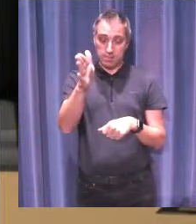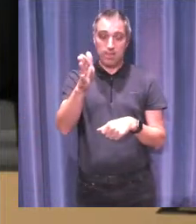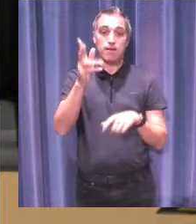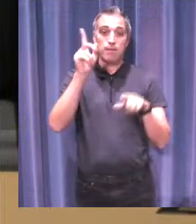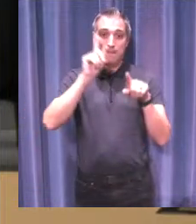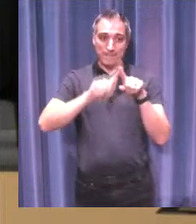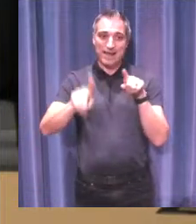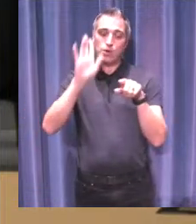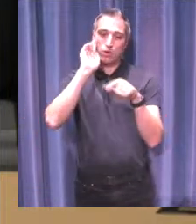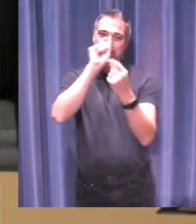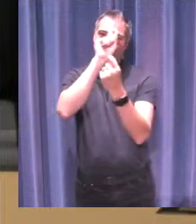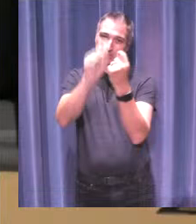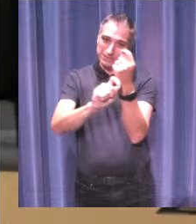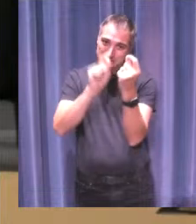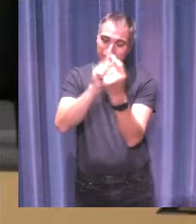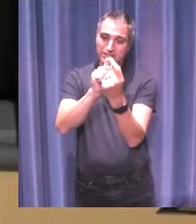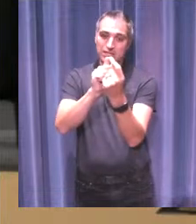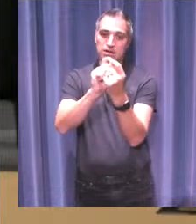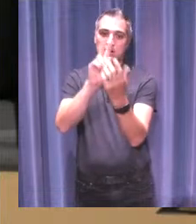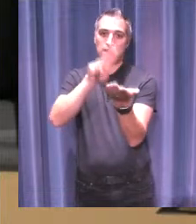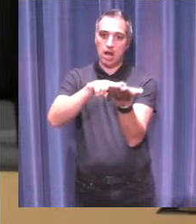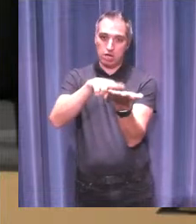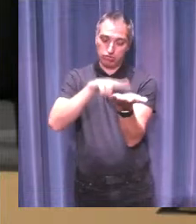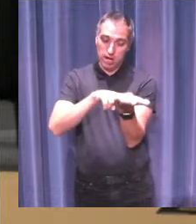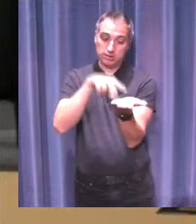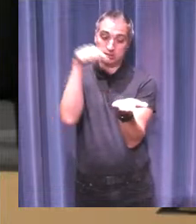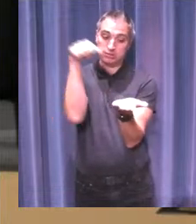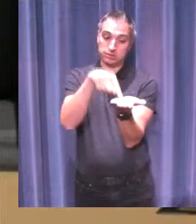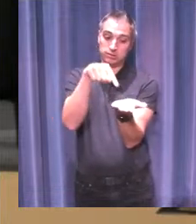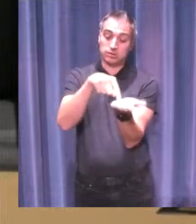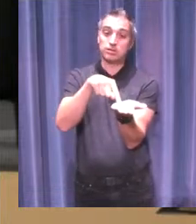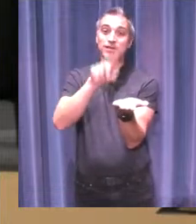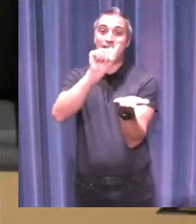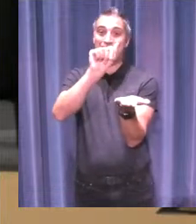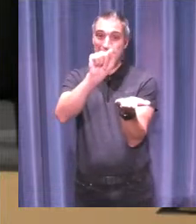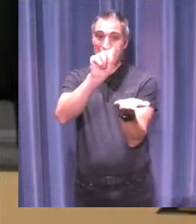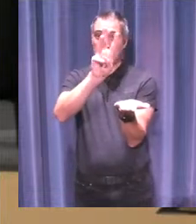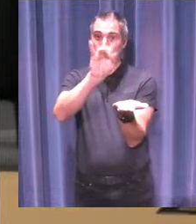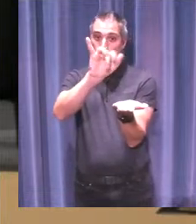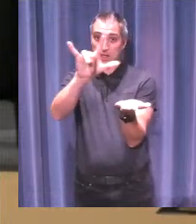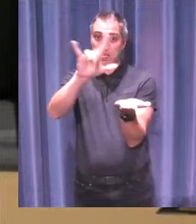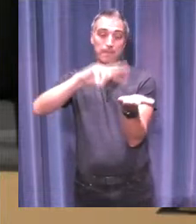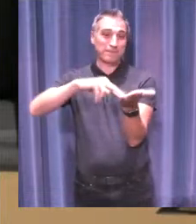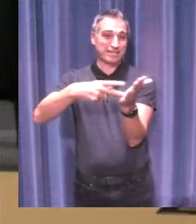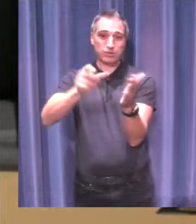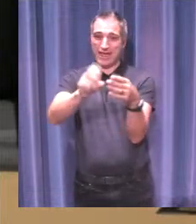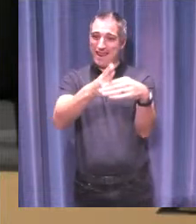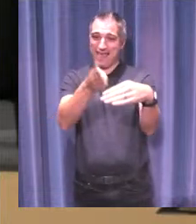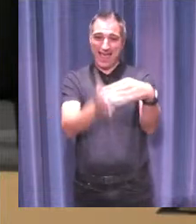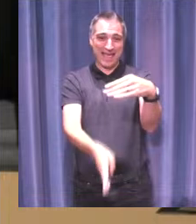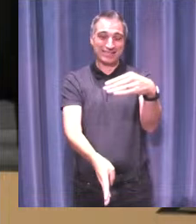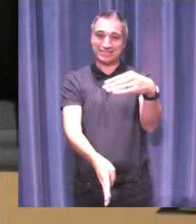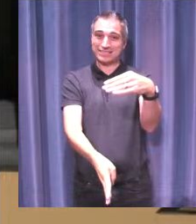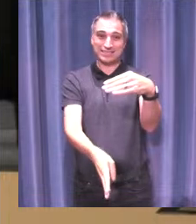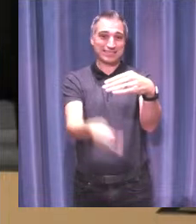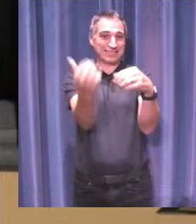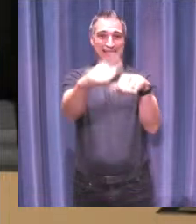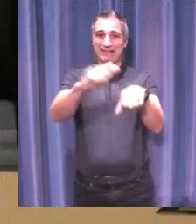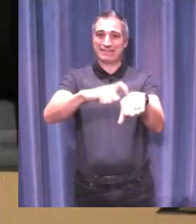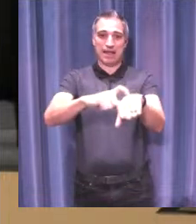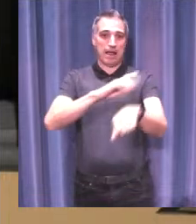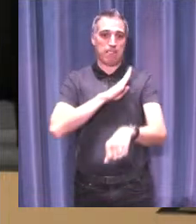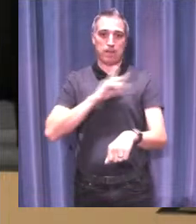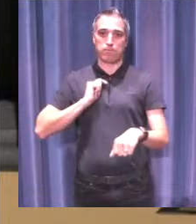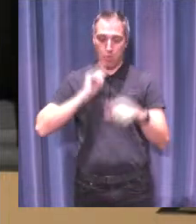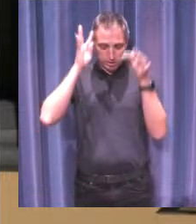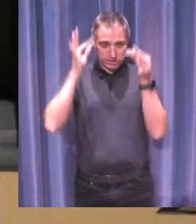it would be a specific contract, which means at will, meaning that it could end at any time the board